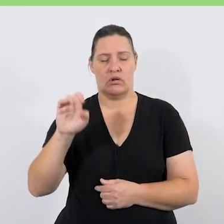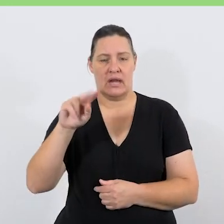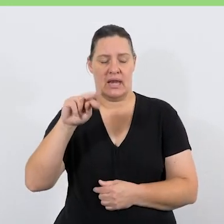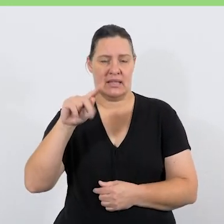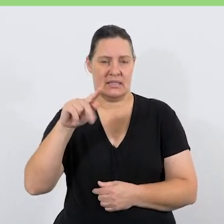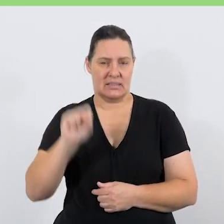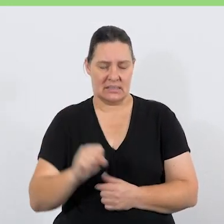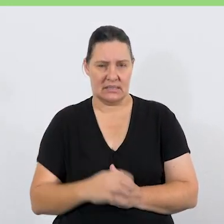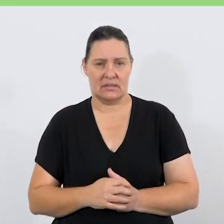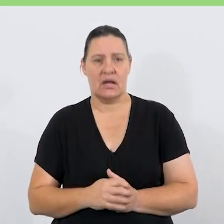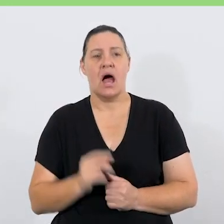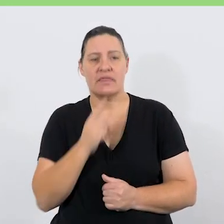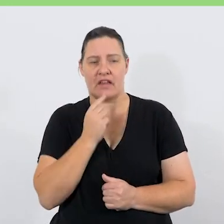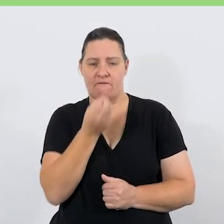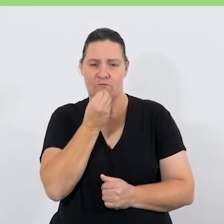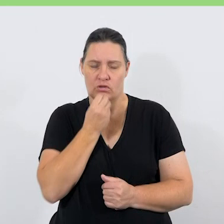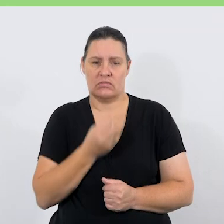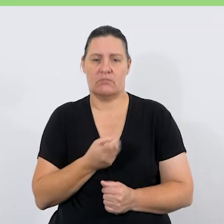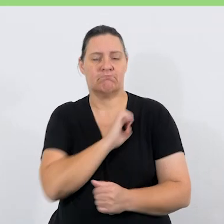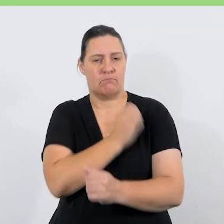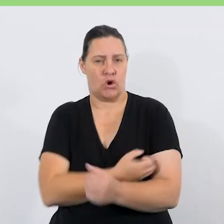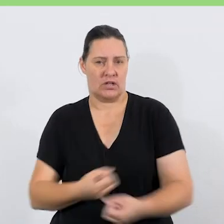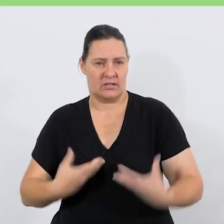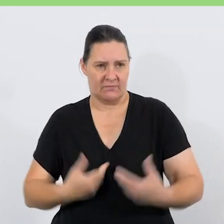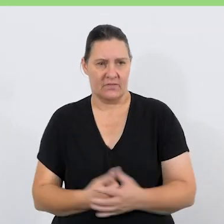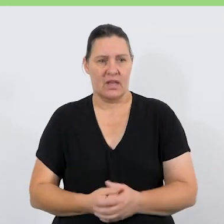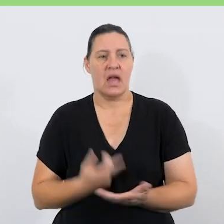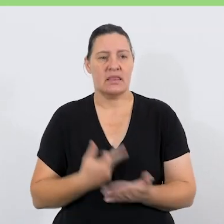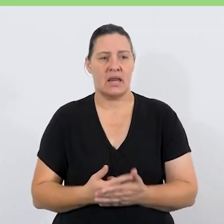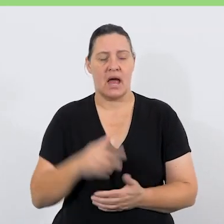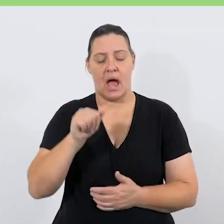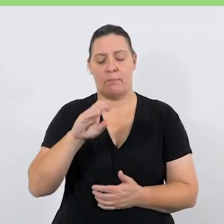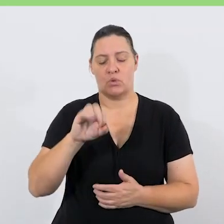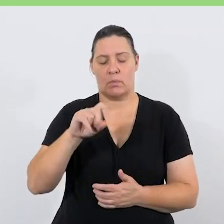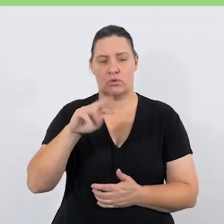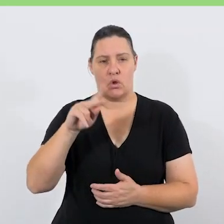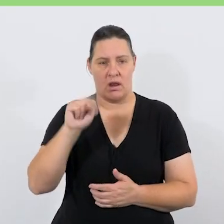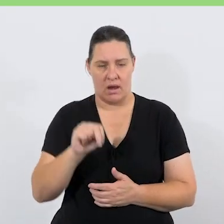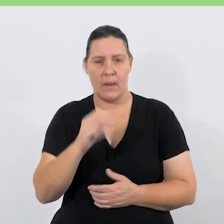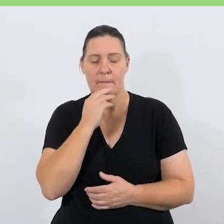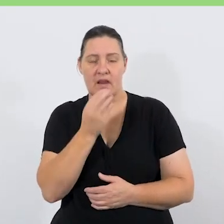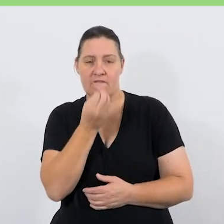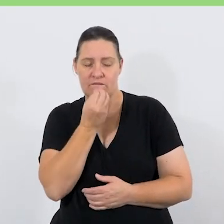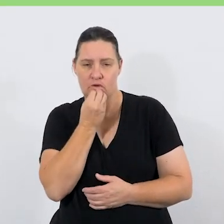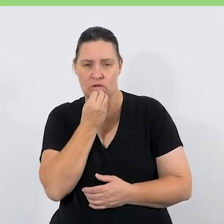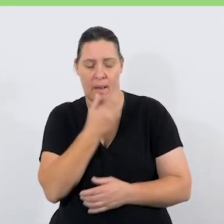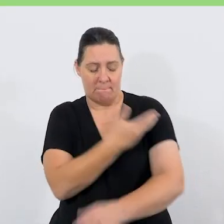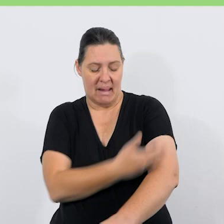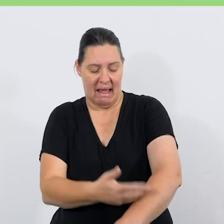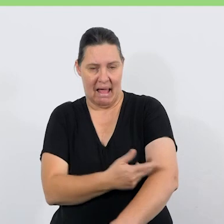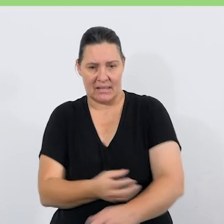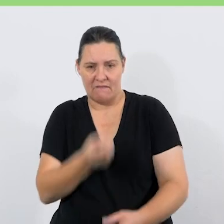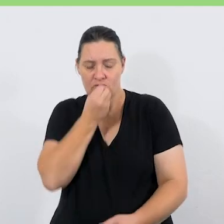our bodies. We also have absorption, which is the process when soluble nutrients are taken up by